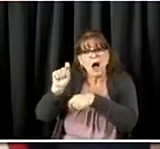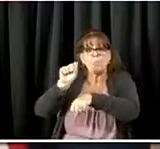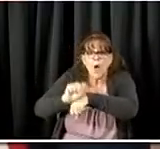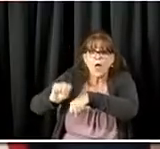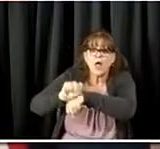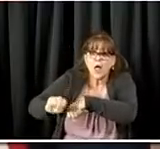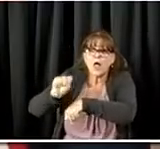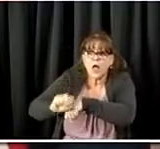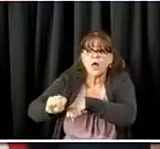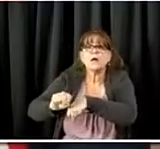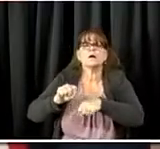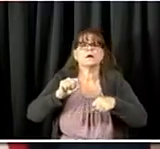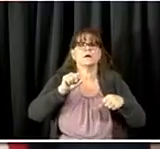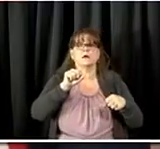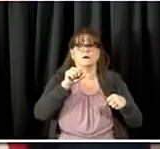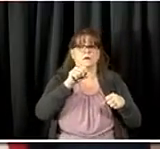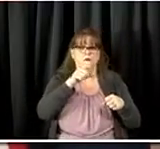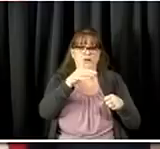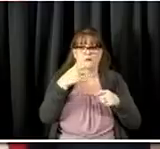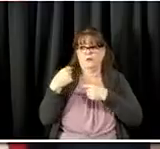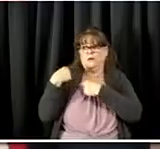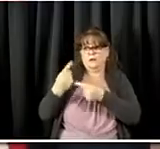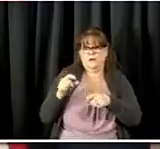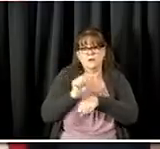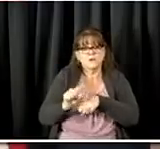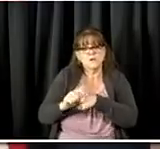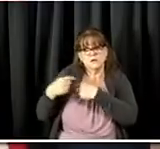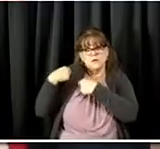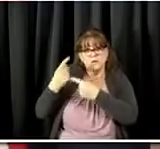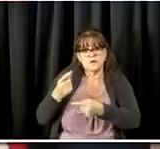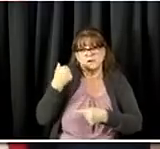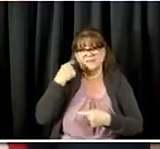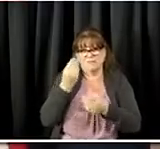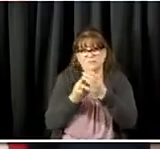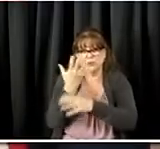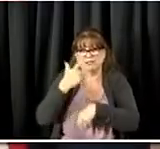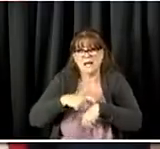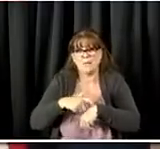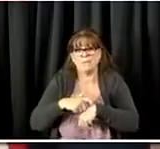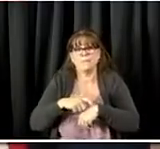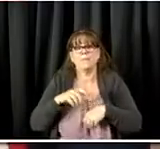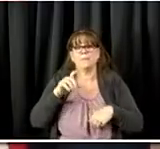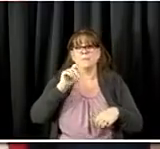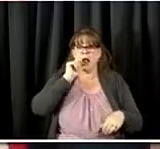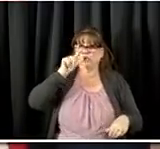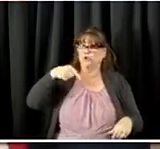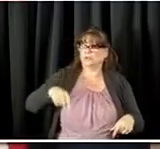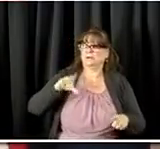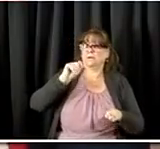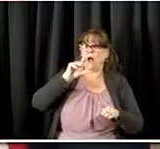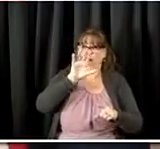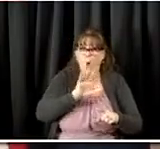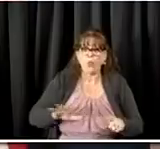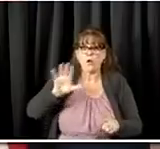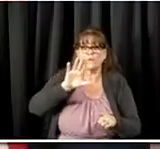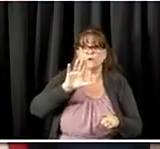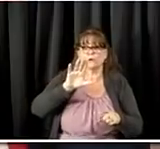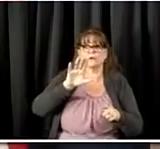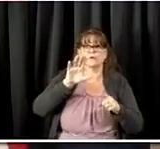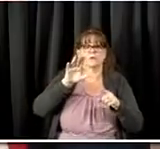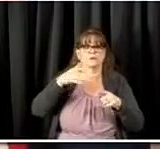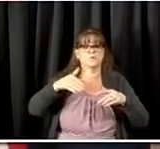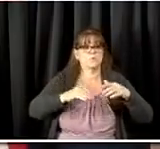spring. And we are up against, in many areas of our state, the close to the ICU capacity.